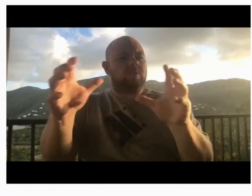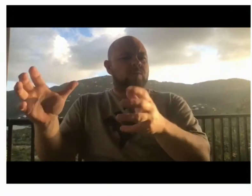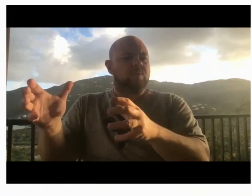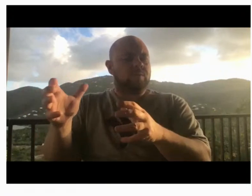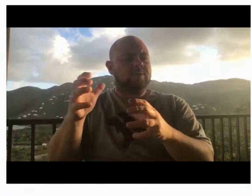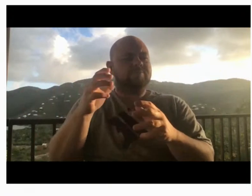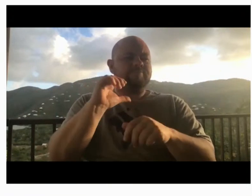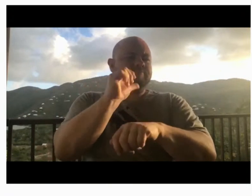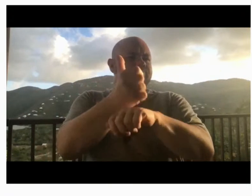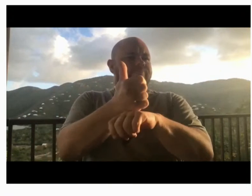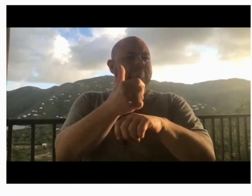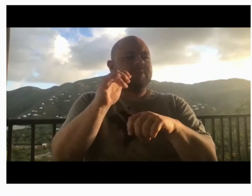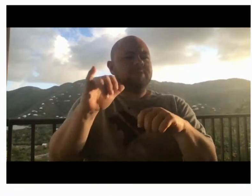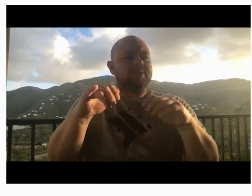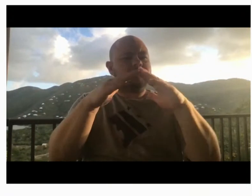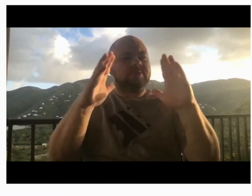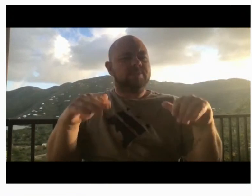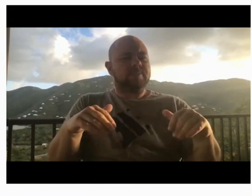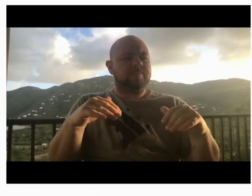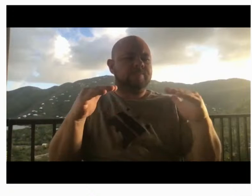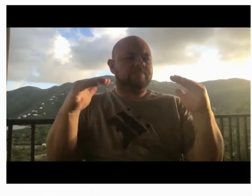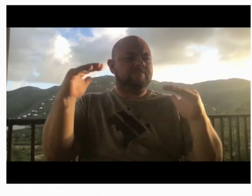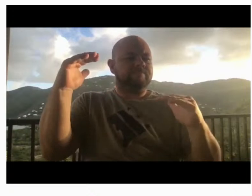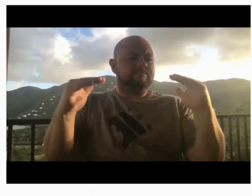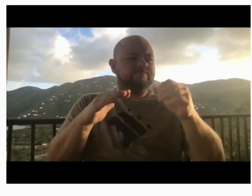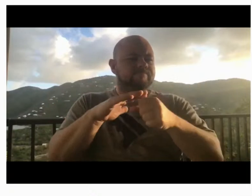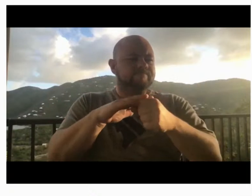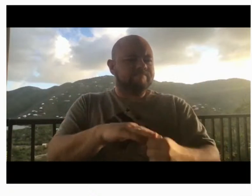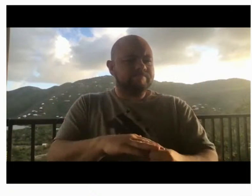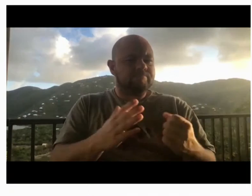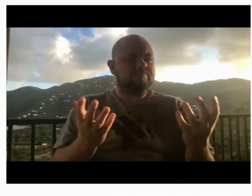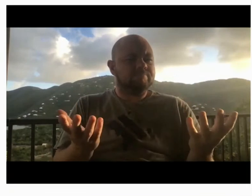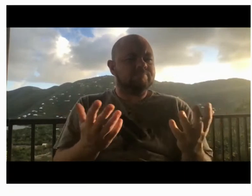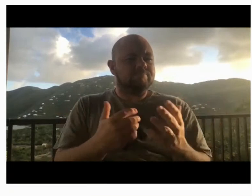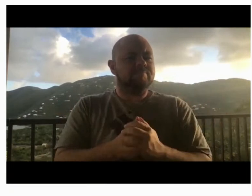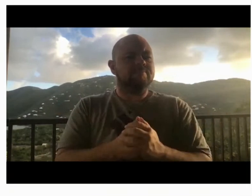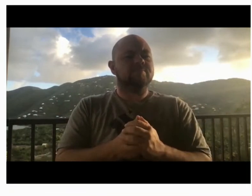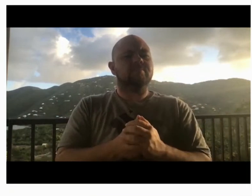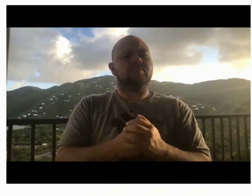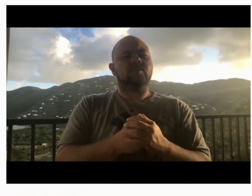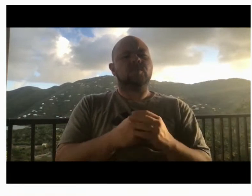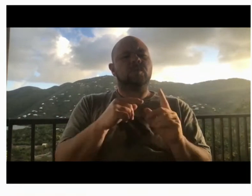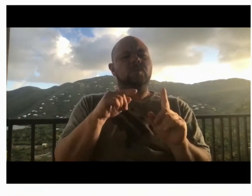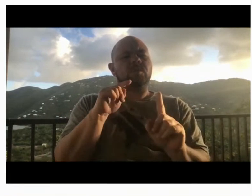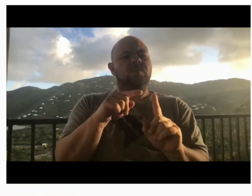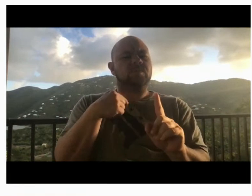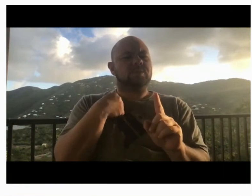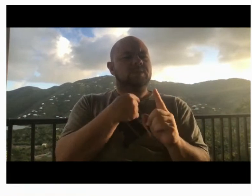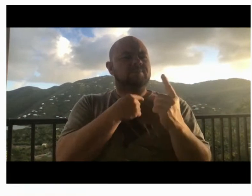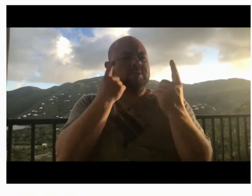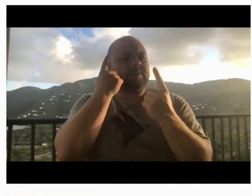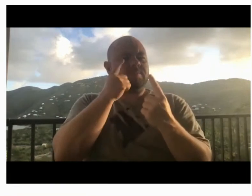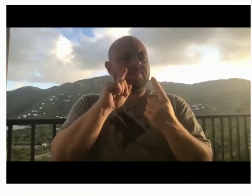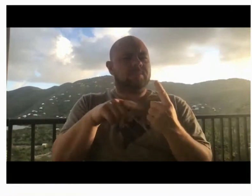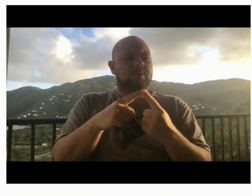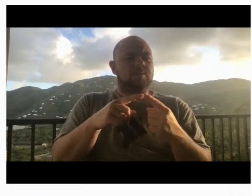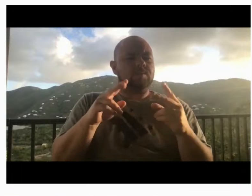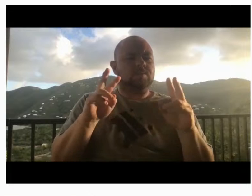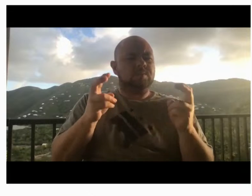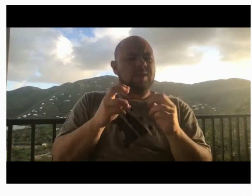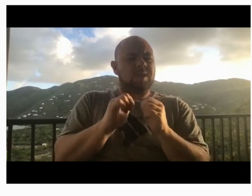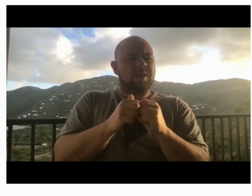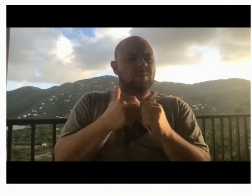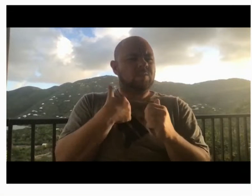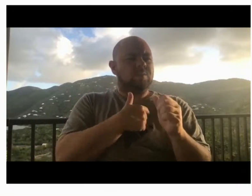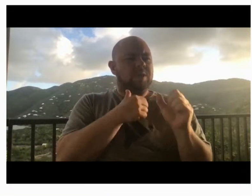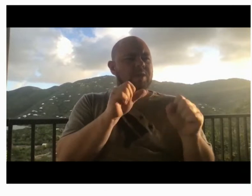these different categories that are based on this system of oppression and hierarchical thinking. So when